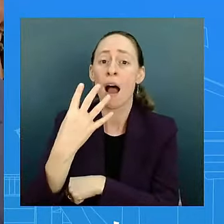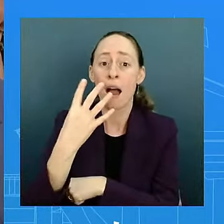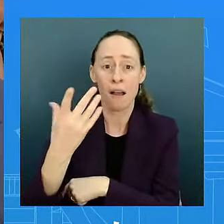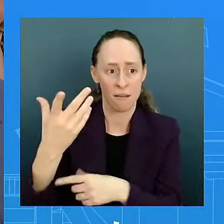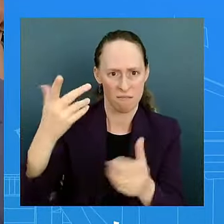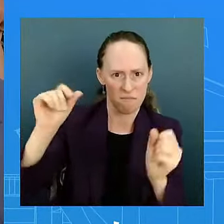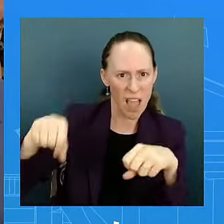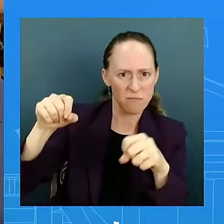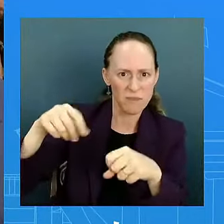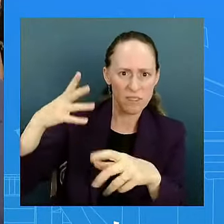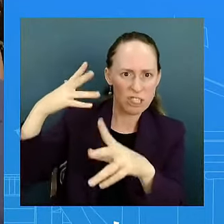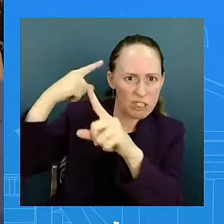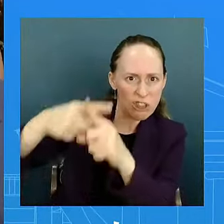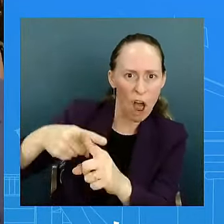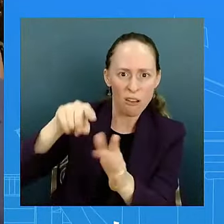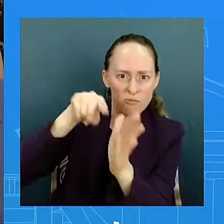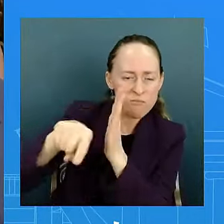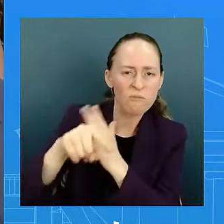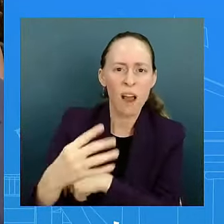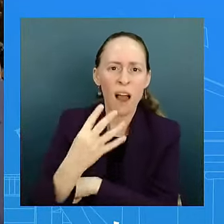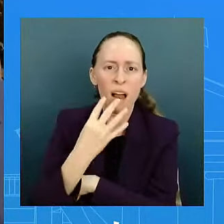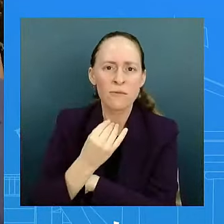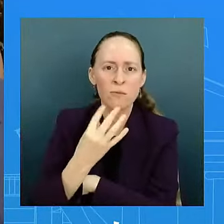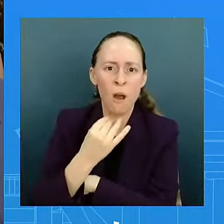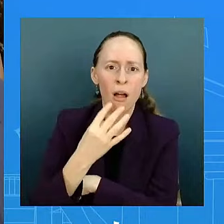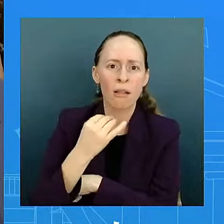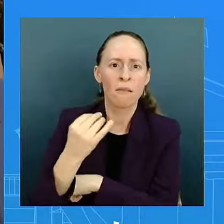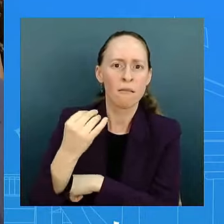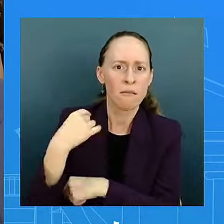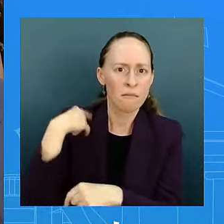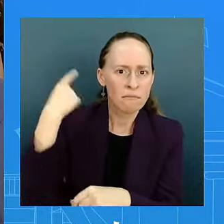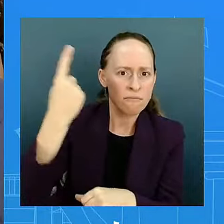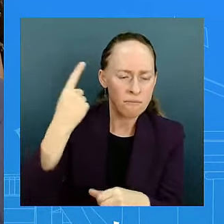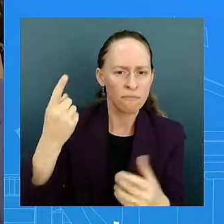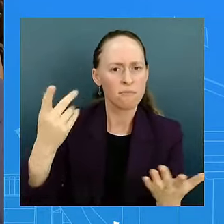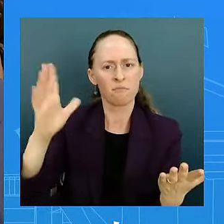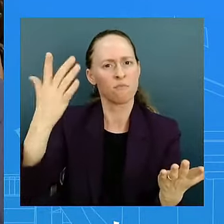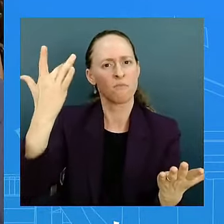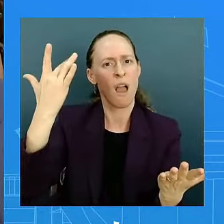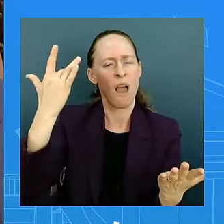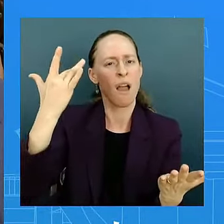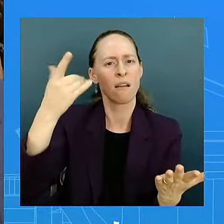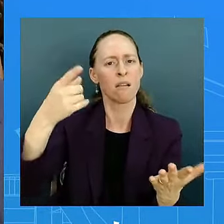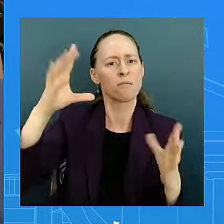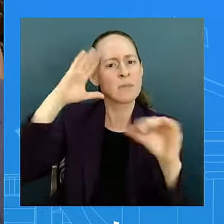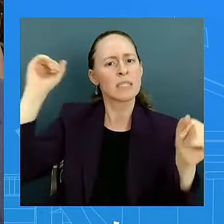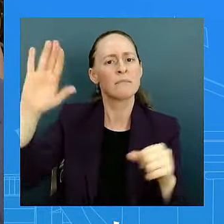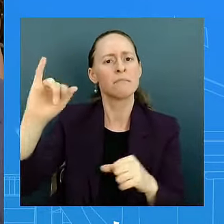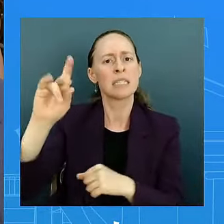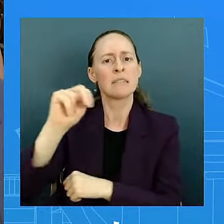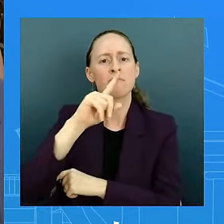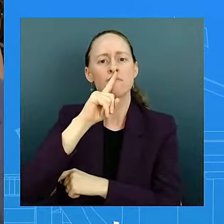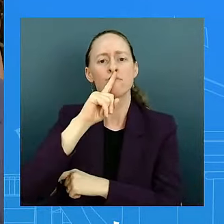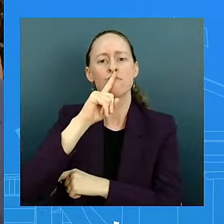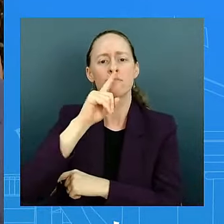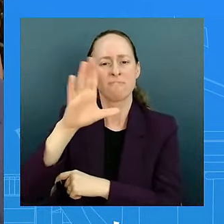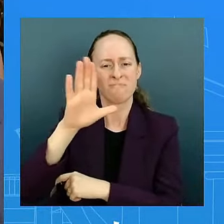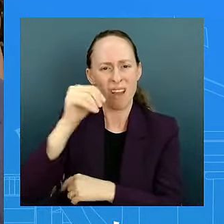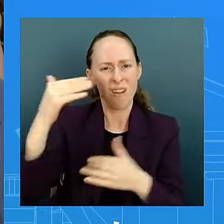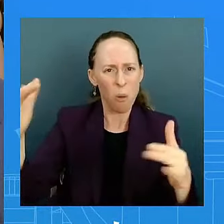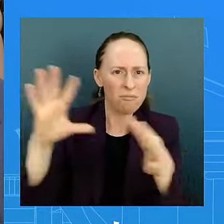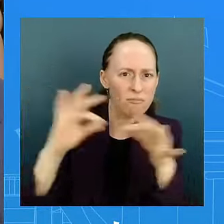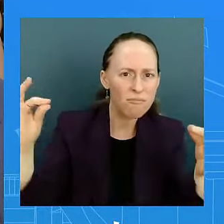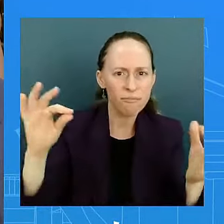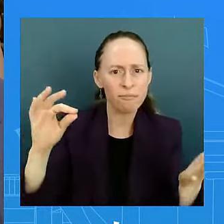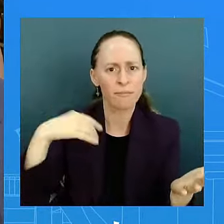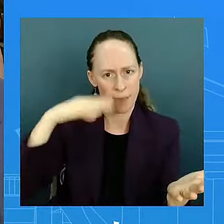injured yesterday. Why have we not heard directly from President Biden this week? We know he met with his team yesterday. Yep. We know today's VP Harris's big day,